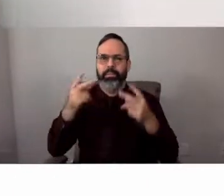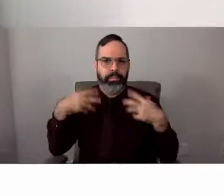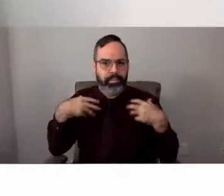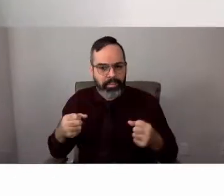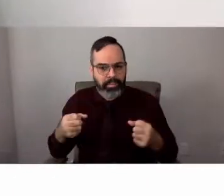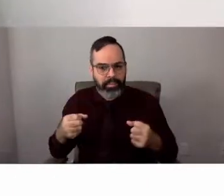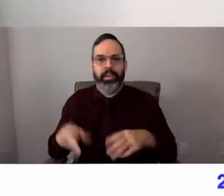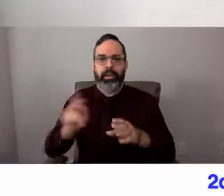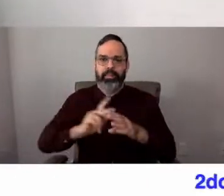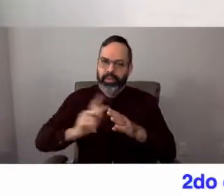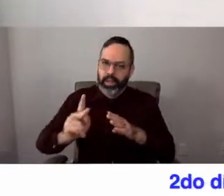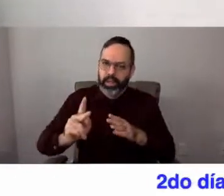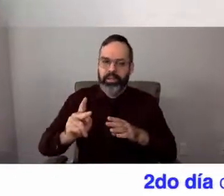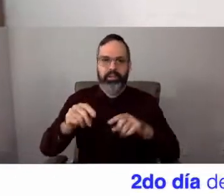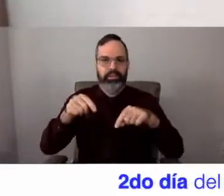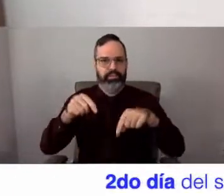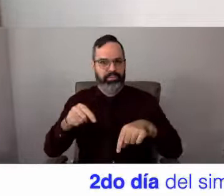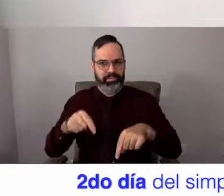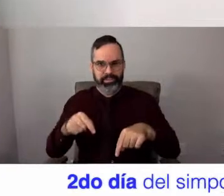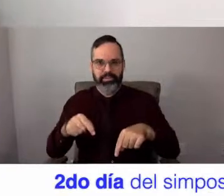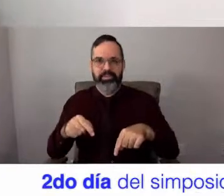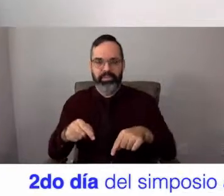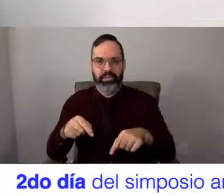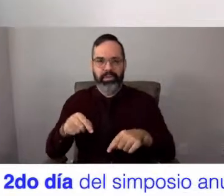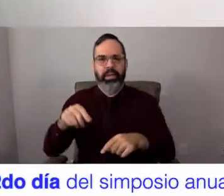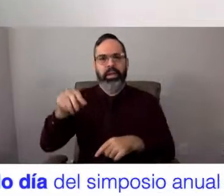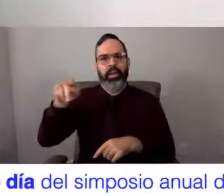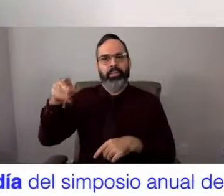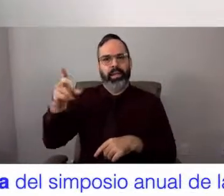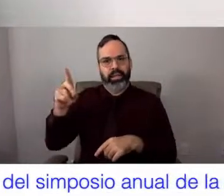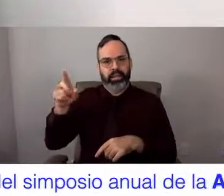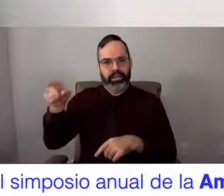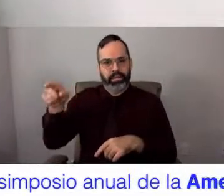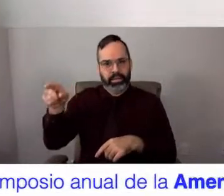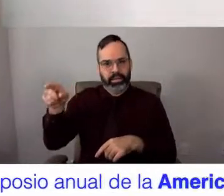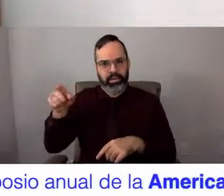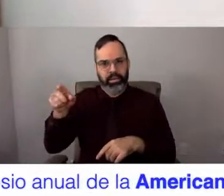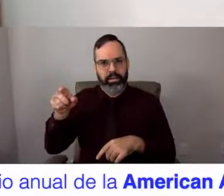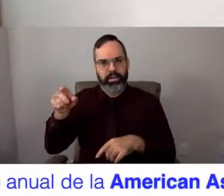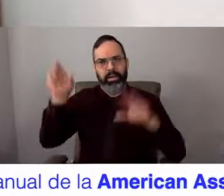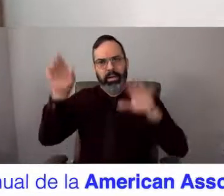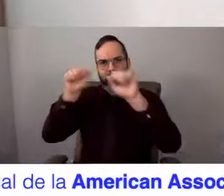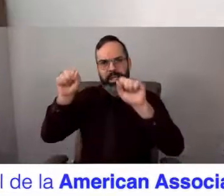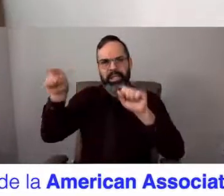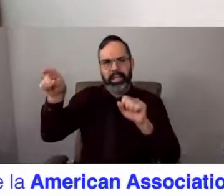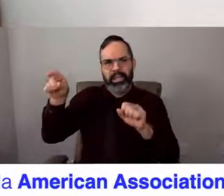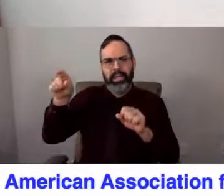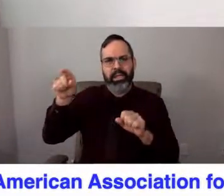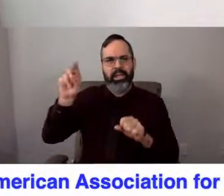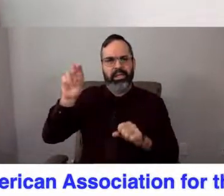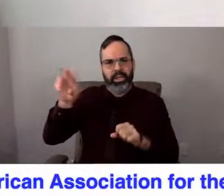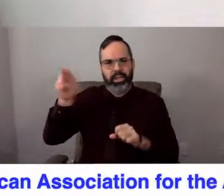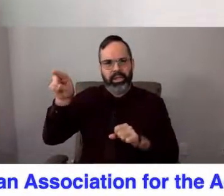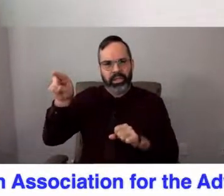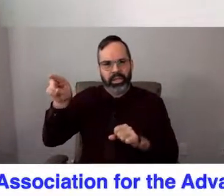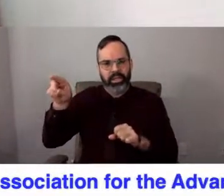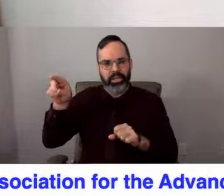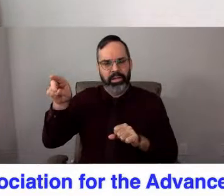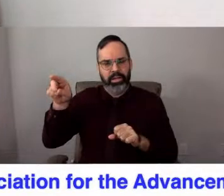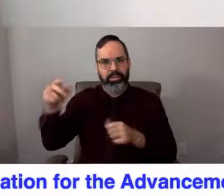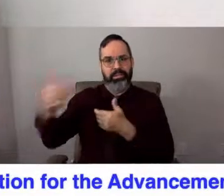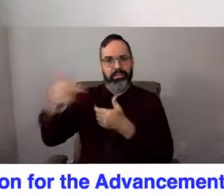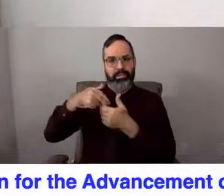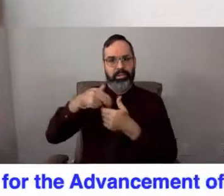scientist in training. I'm doing my PhD. The president, Dr. Godoy, is part of my